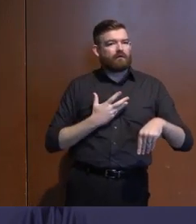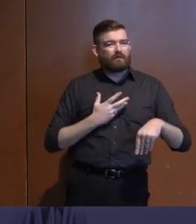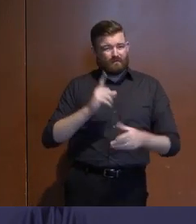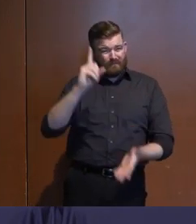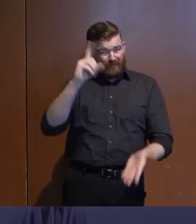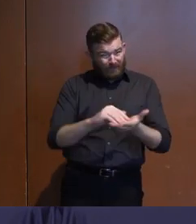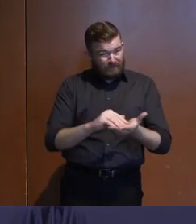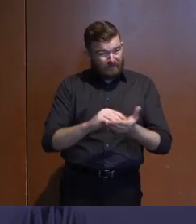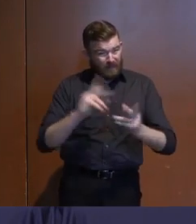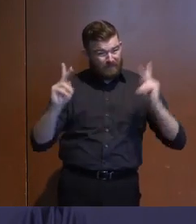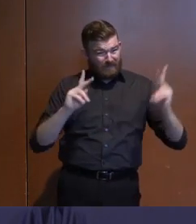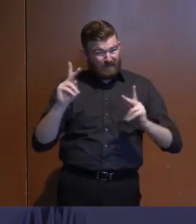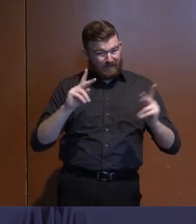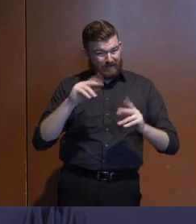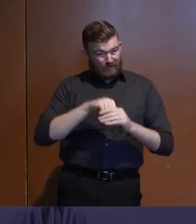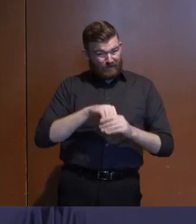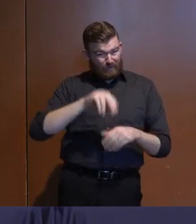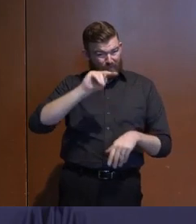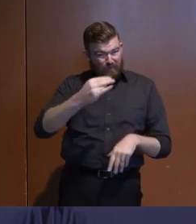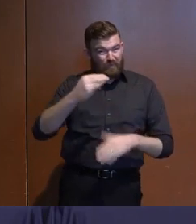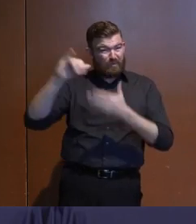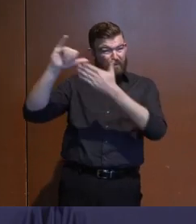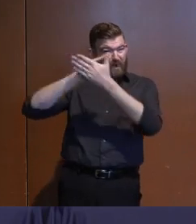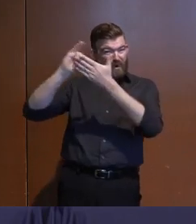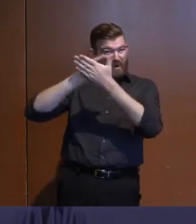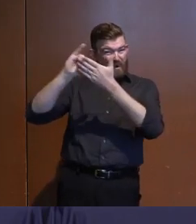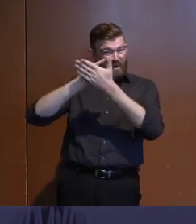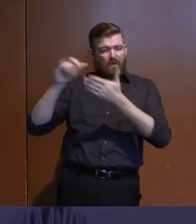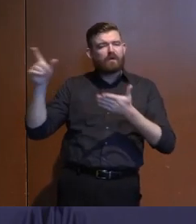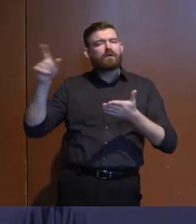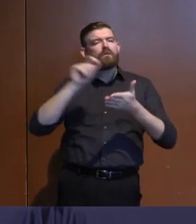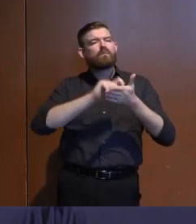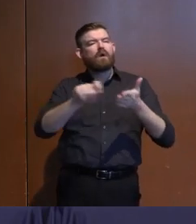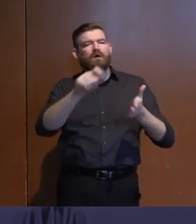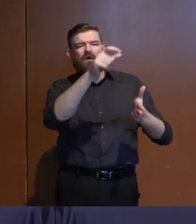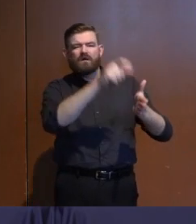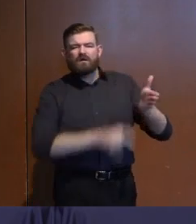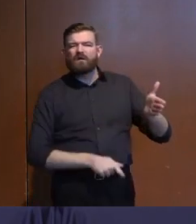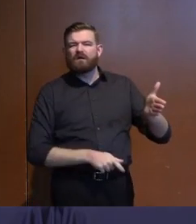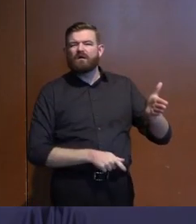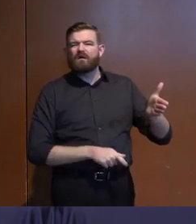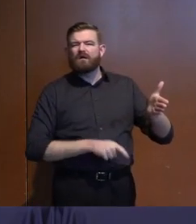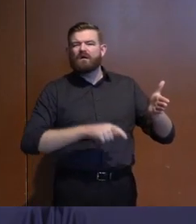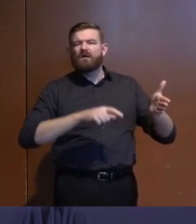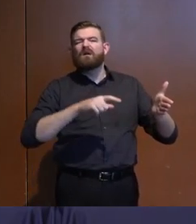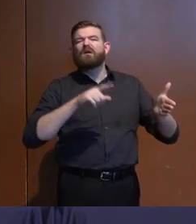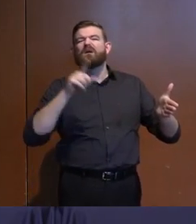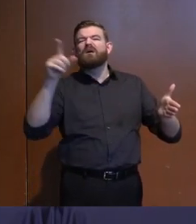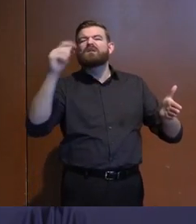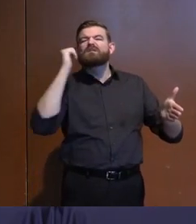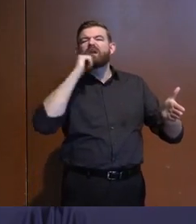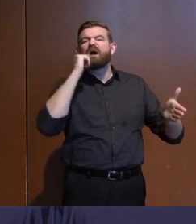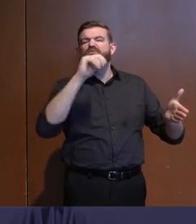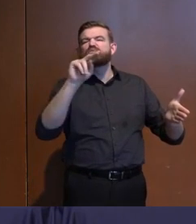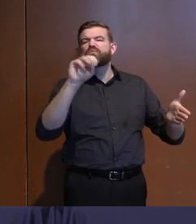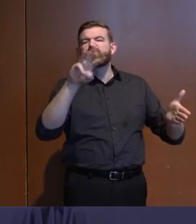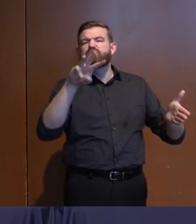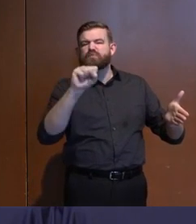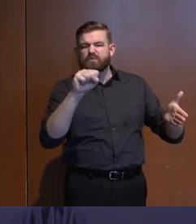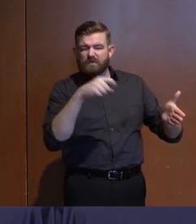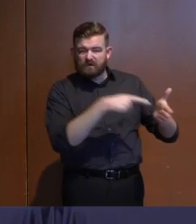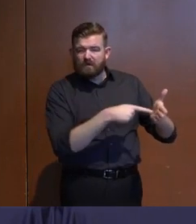this state. He wrote a really powerful op-ed in the Daily News that made the points that I'm making in terms of the retail